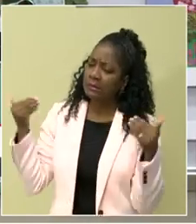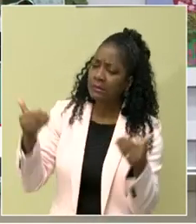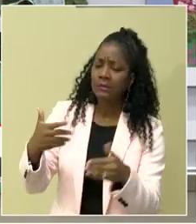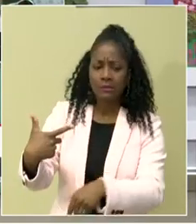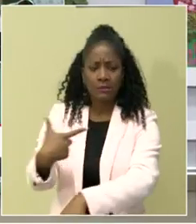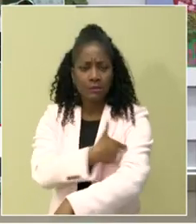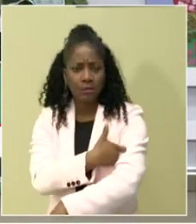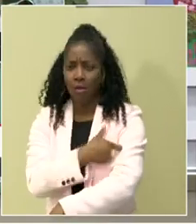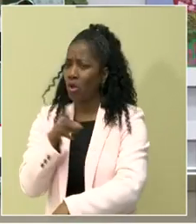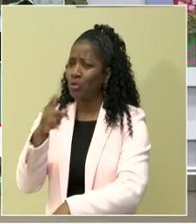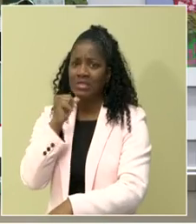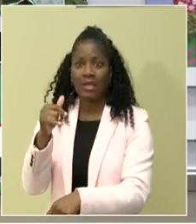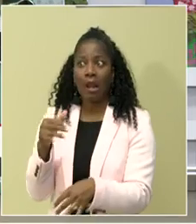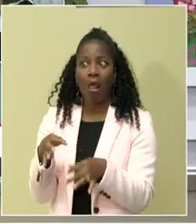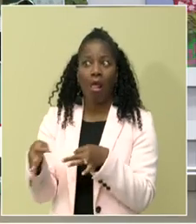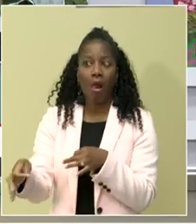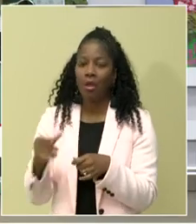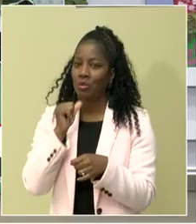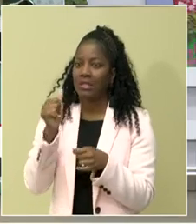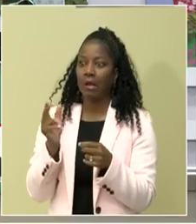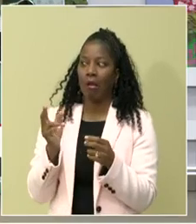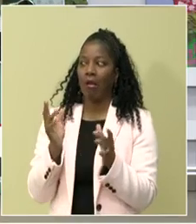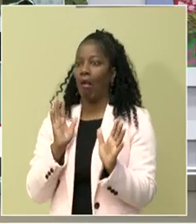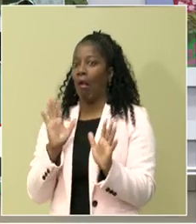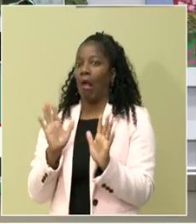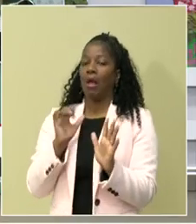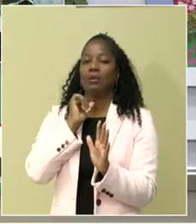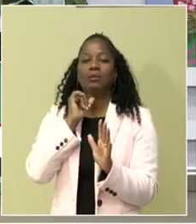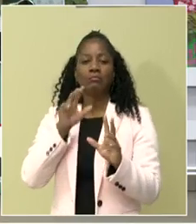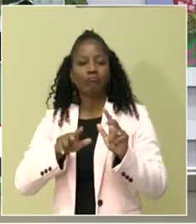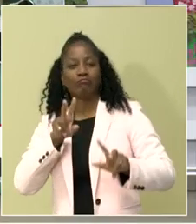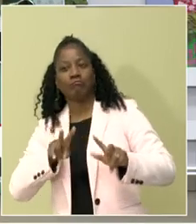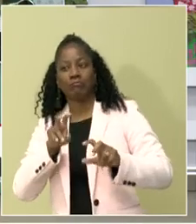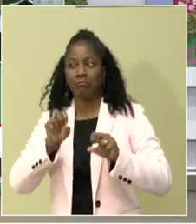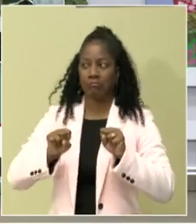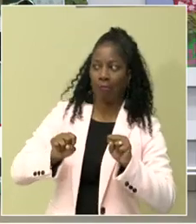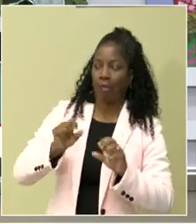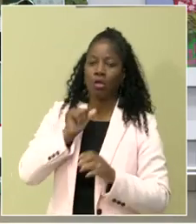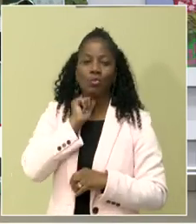not hesitate. And that's why you have over a 95%